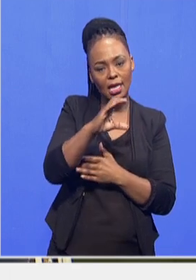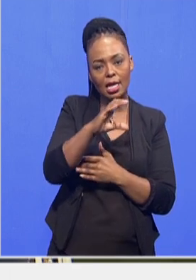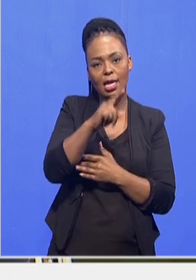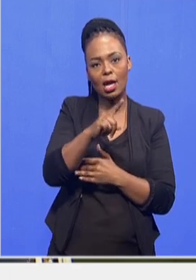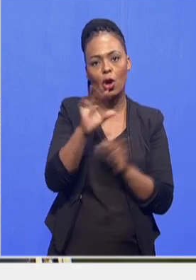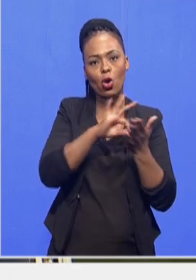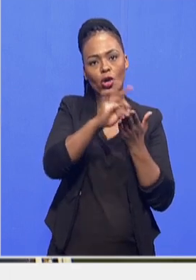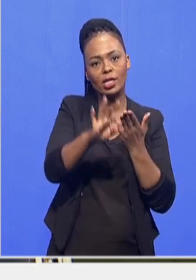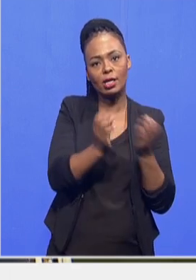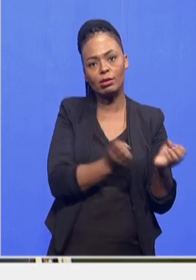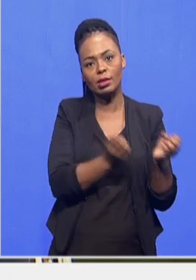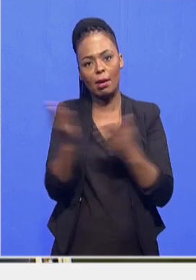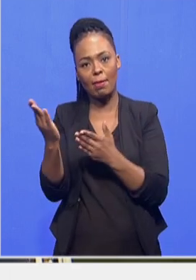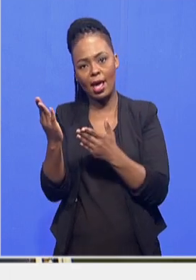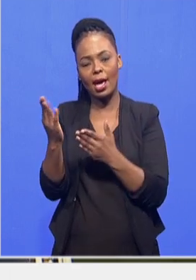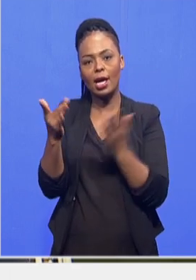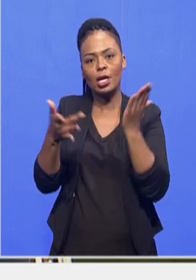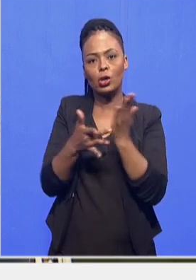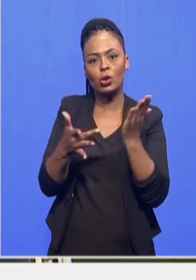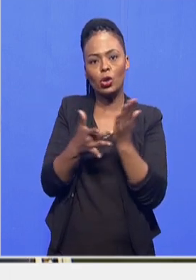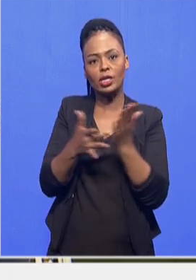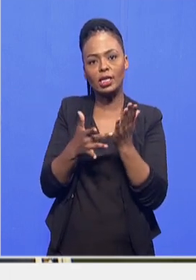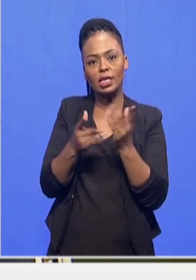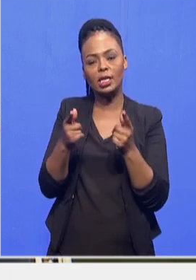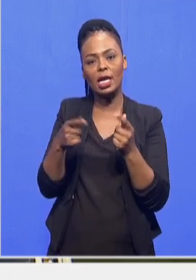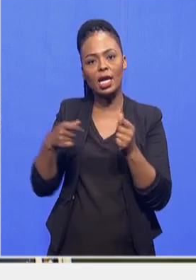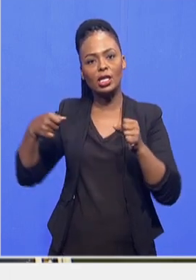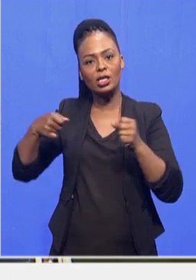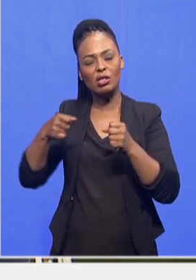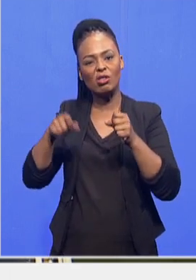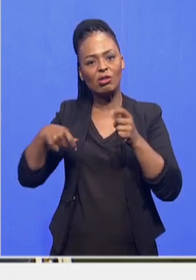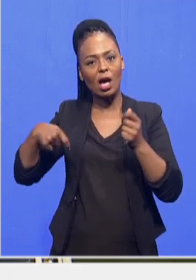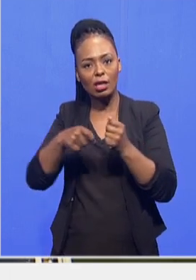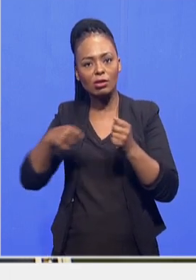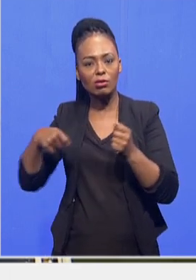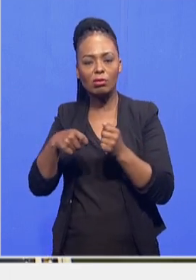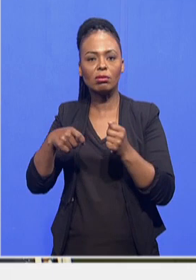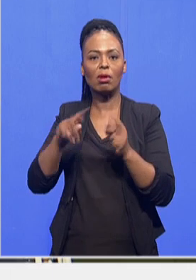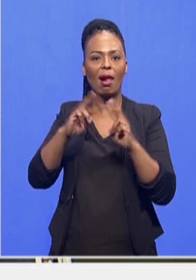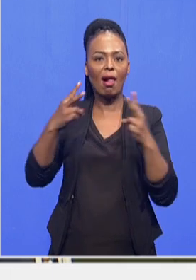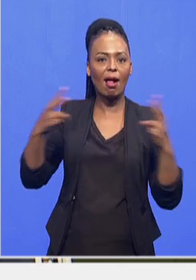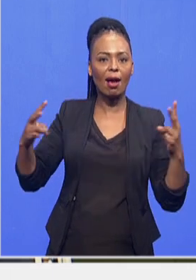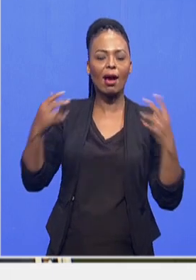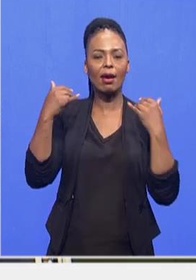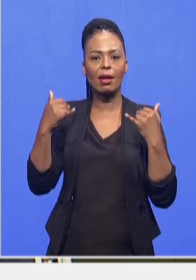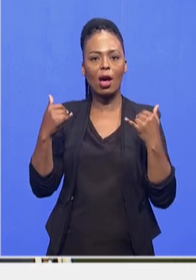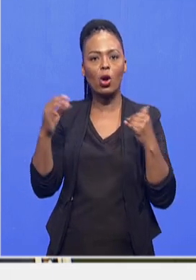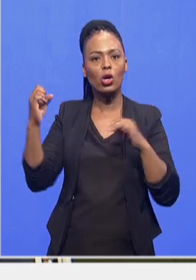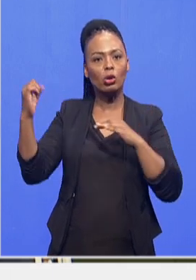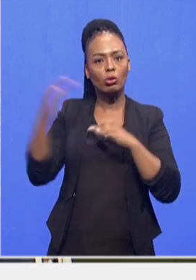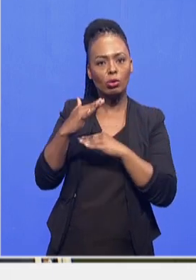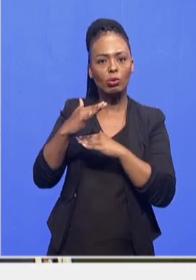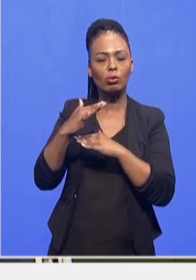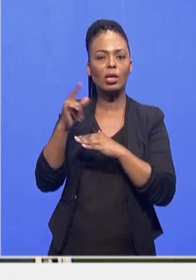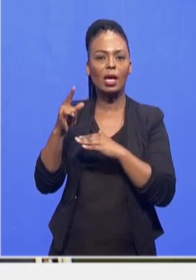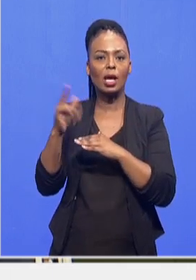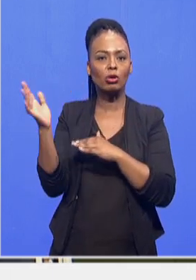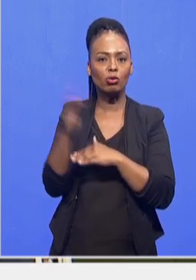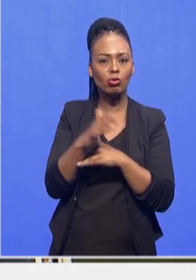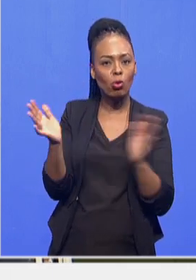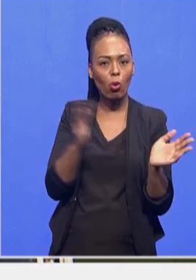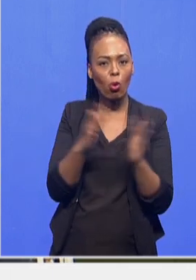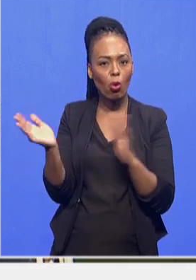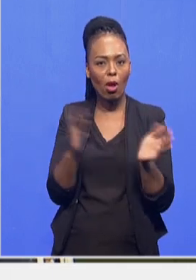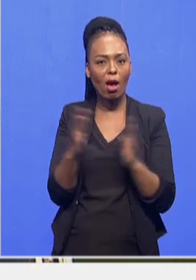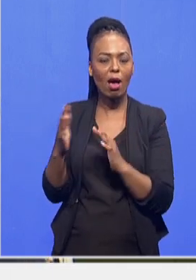of technology, transformers, solar PV modules, inverters, to address these challenges that we are currently facing. You are the